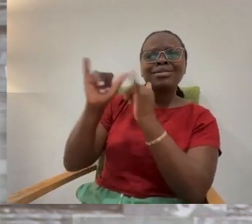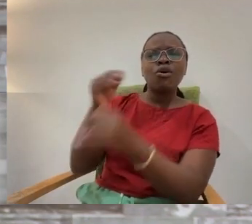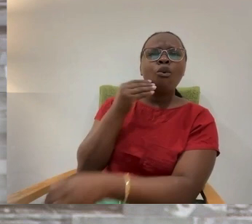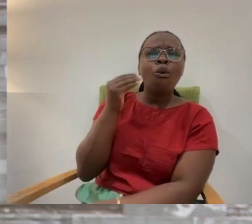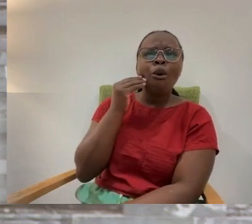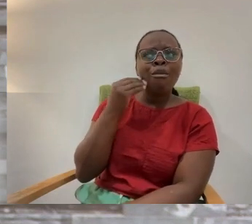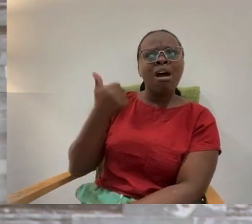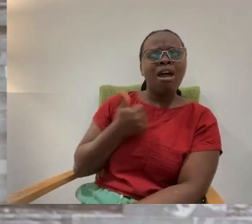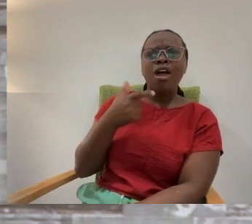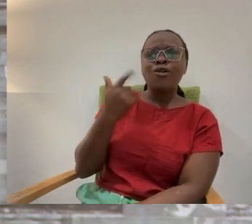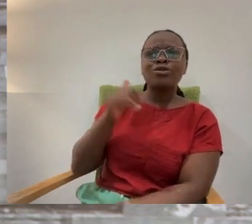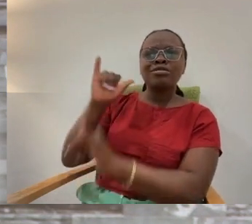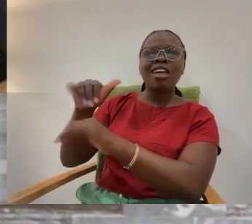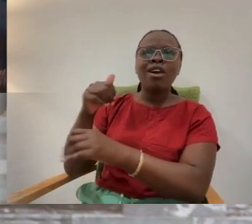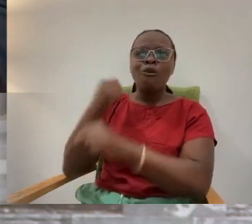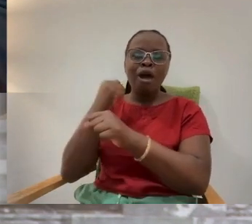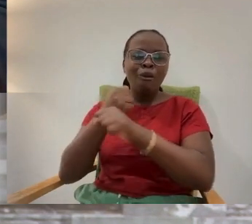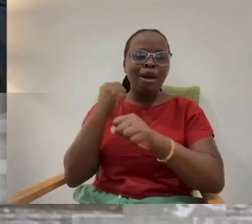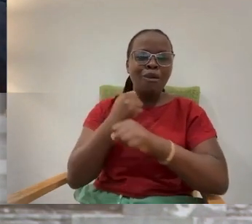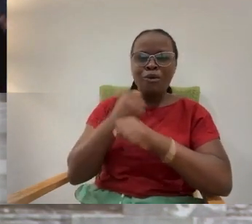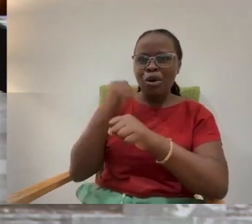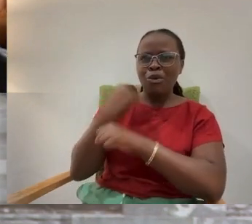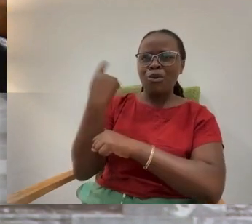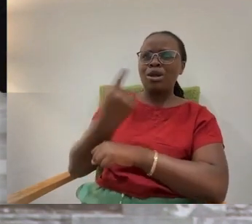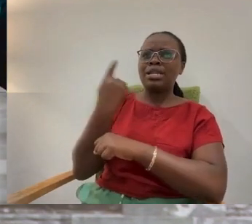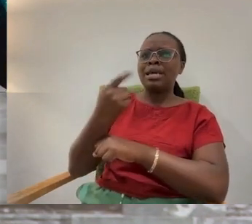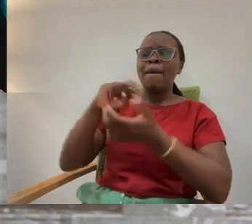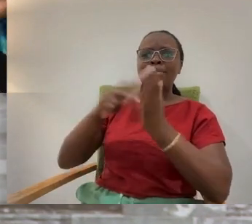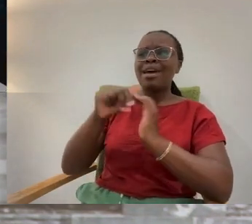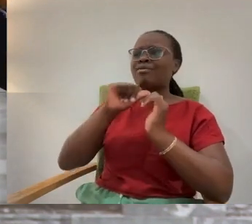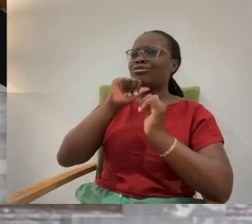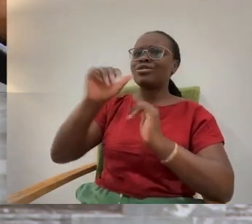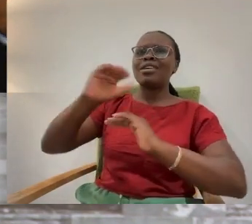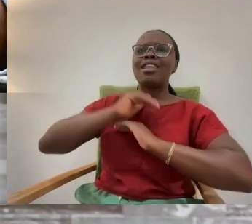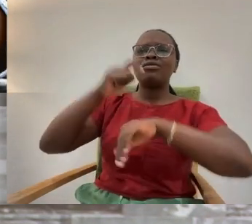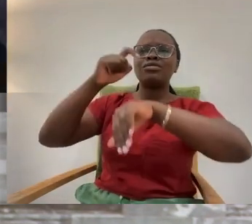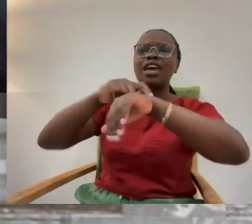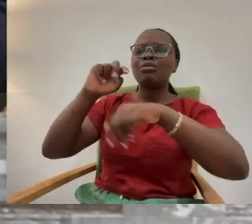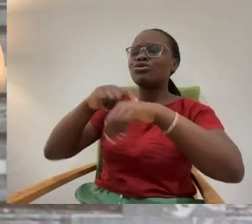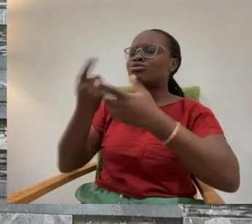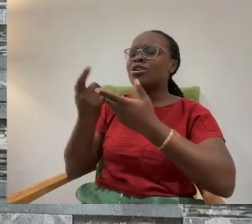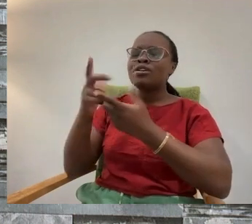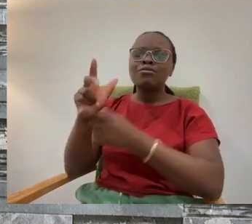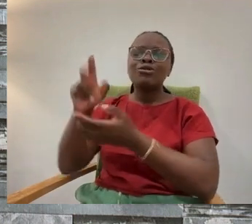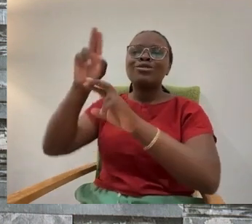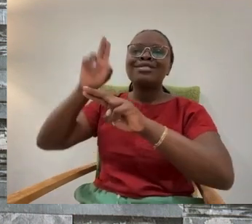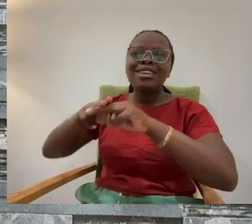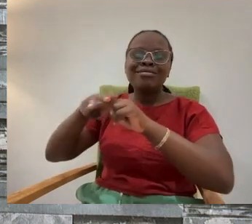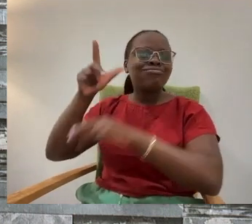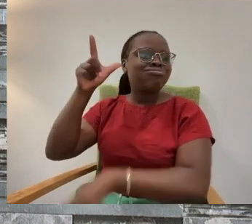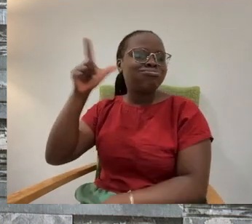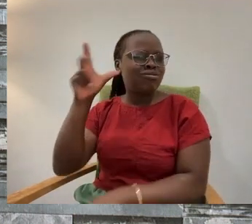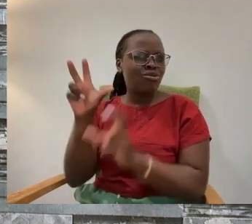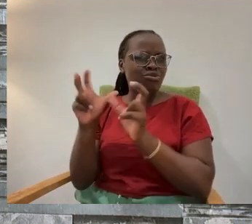one doing the work at home, so that they may not have enough time to attend even though So the platform might be available, but